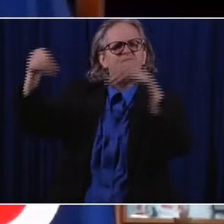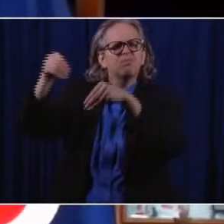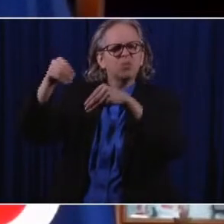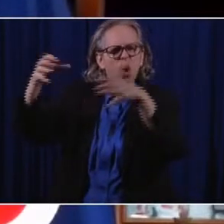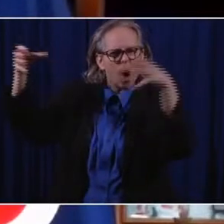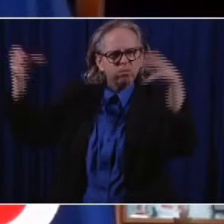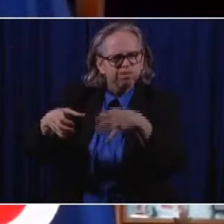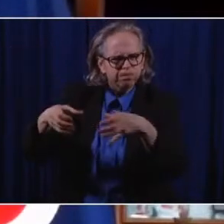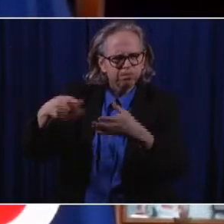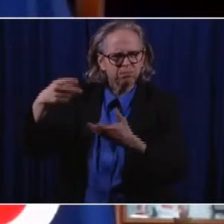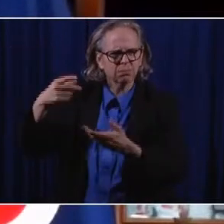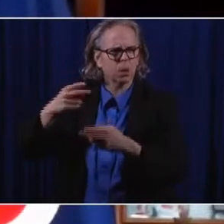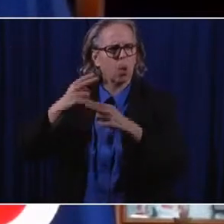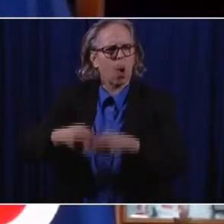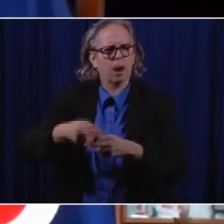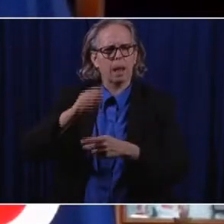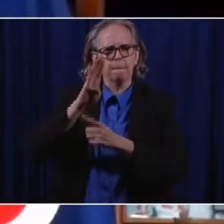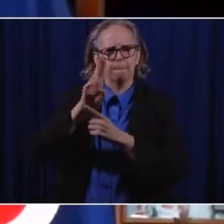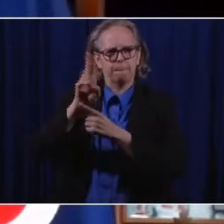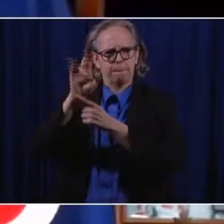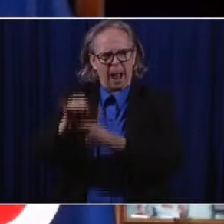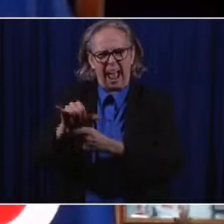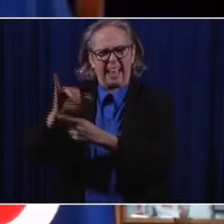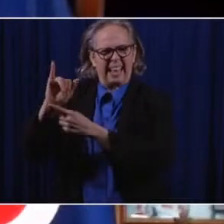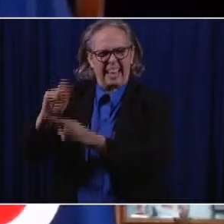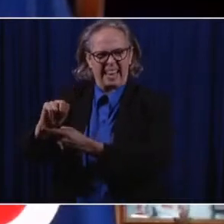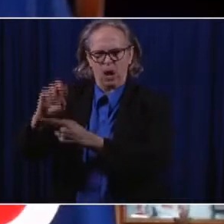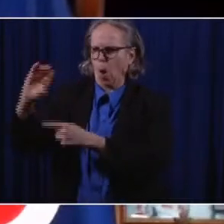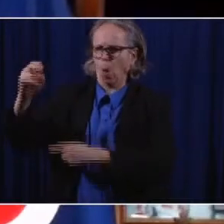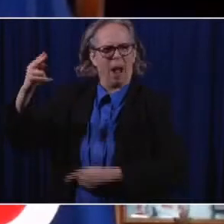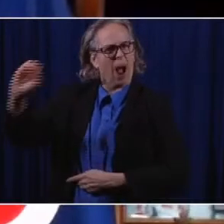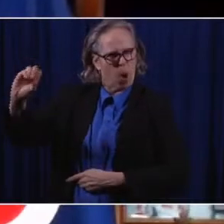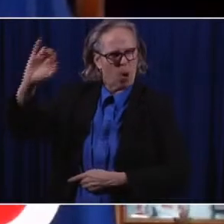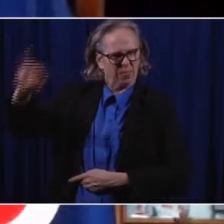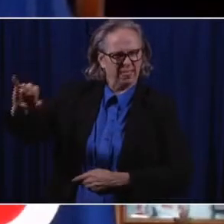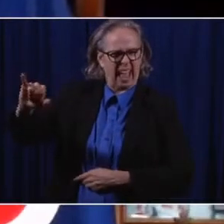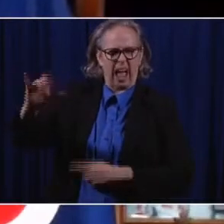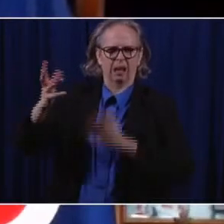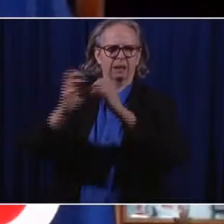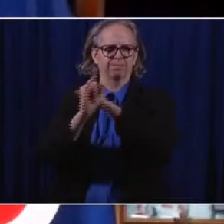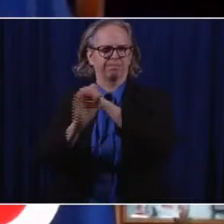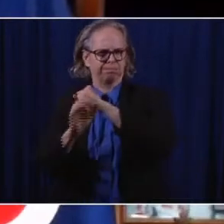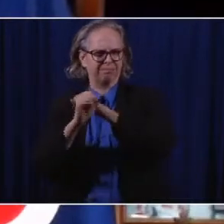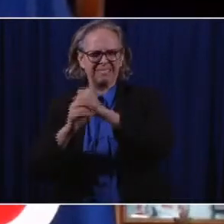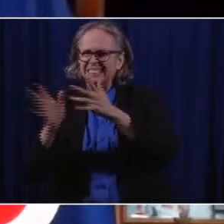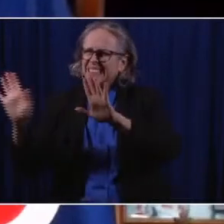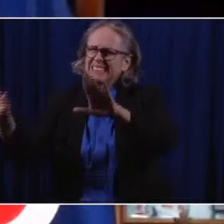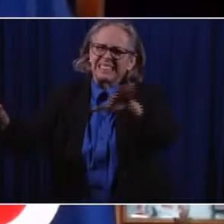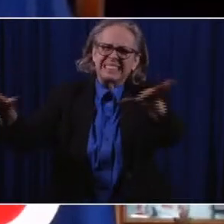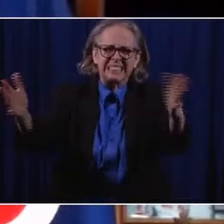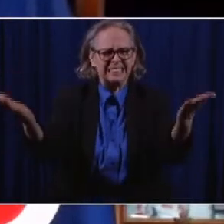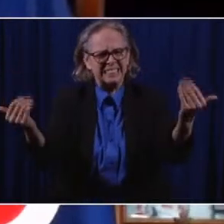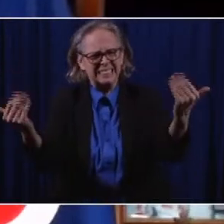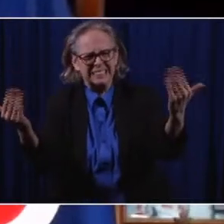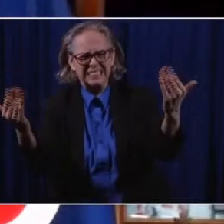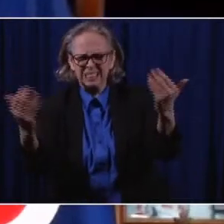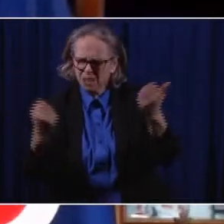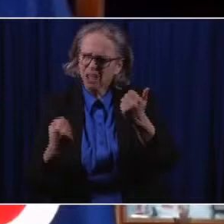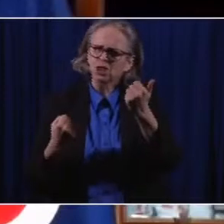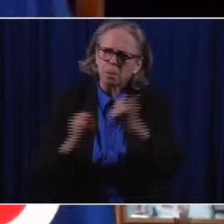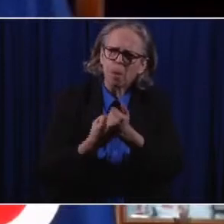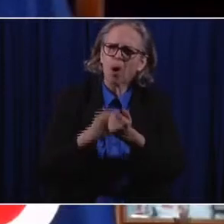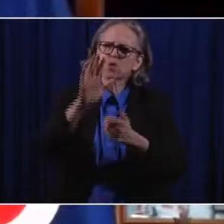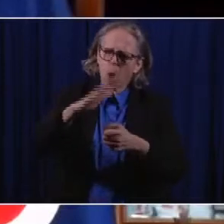Ohio campaign. This is their attempt to remind you that your local stores and retailers are